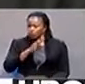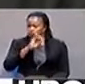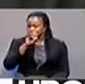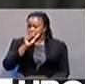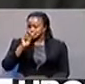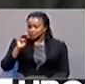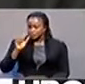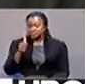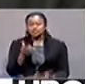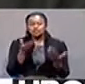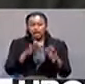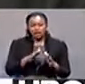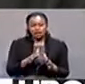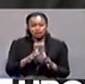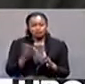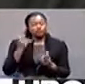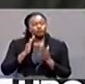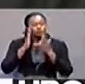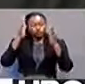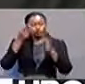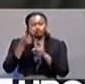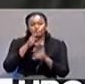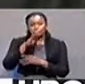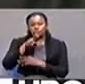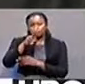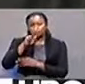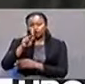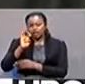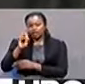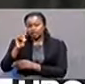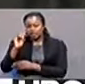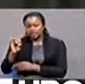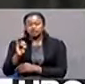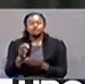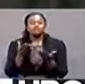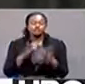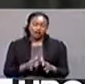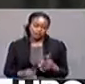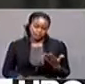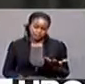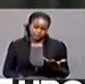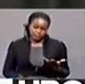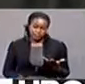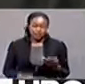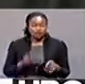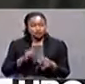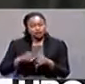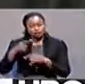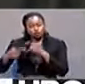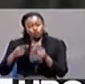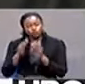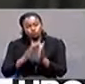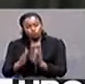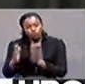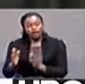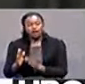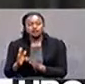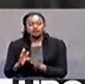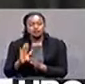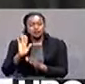Bokedi Archdiocese. And at his requiem mass that was at